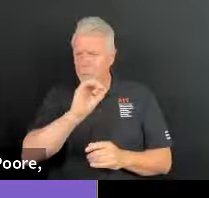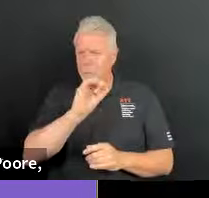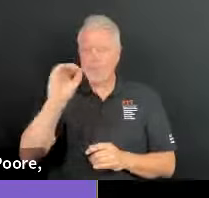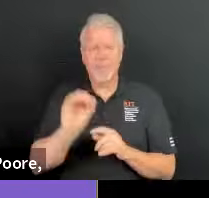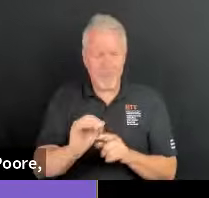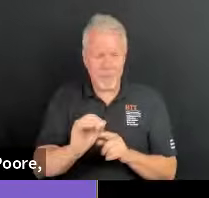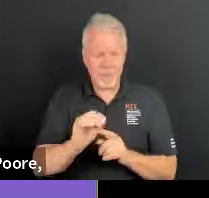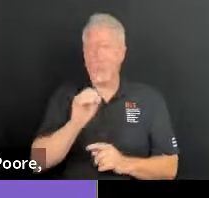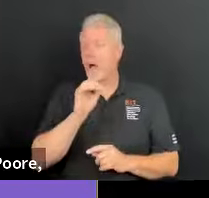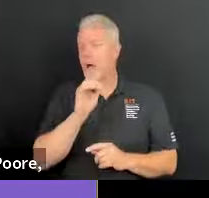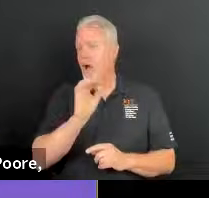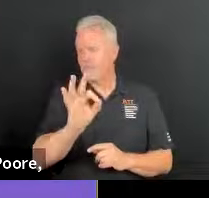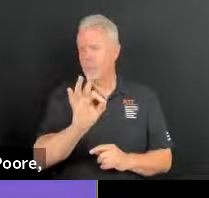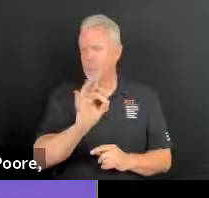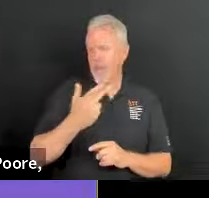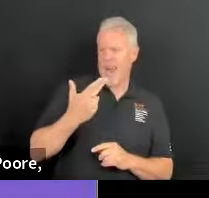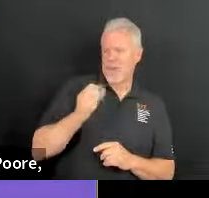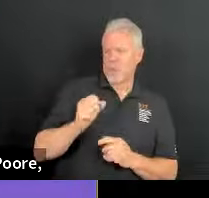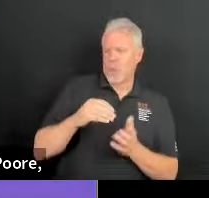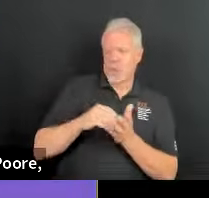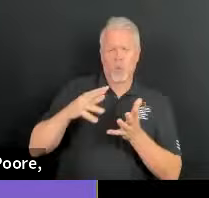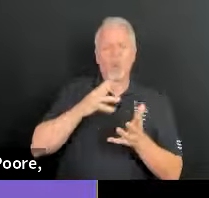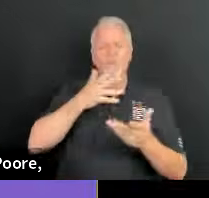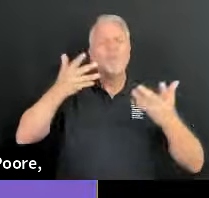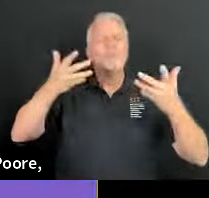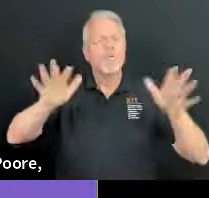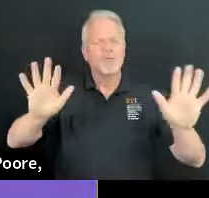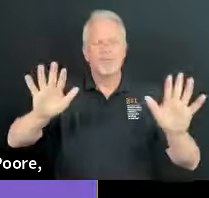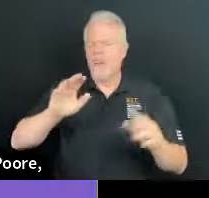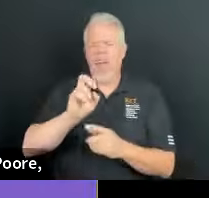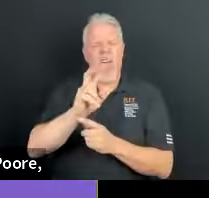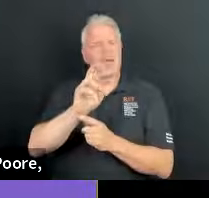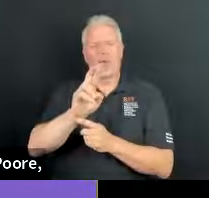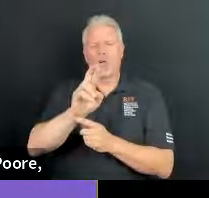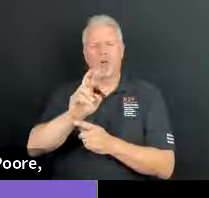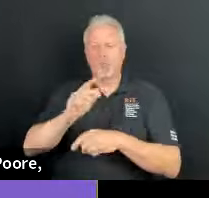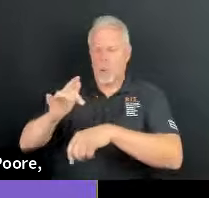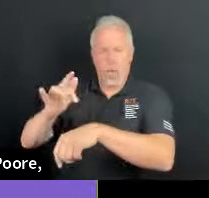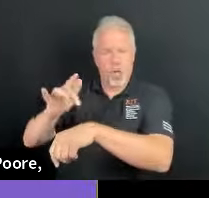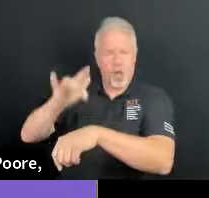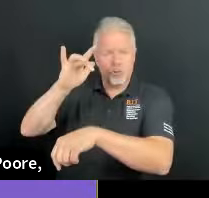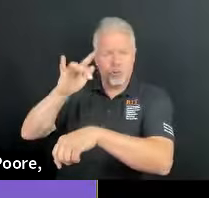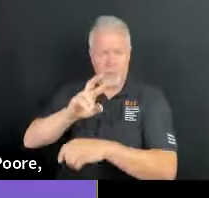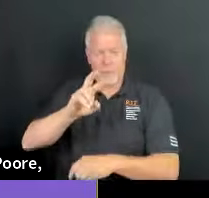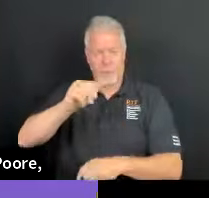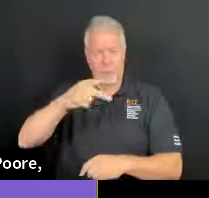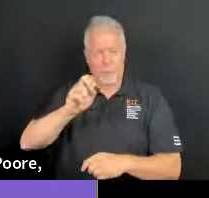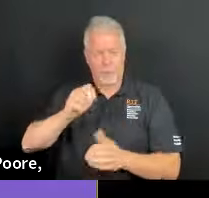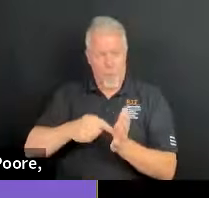until 2019. It showed about 50% of high school students have